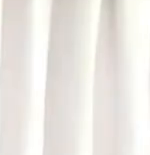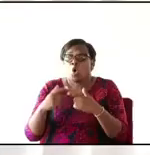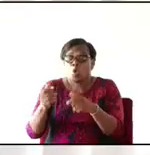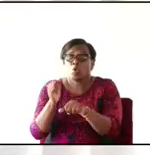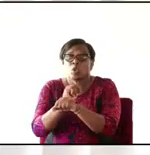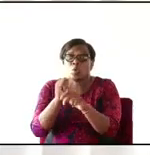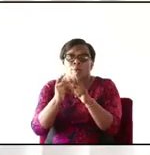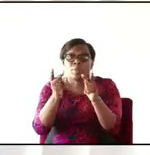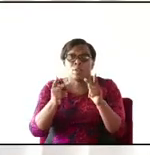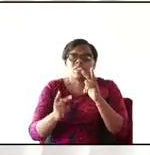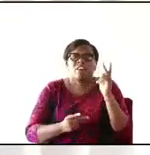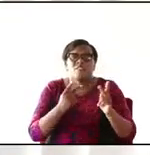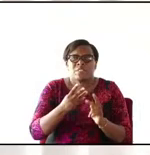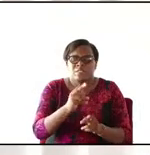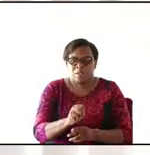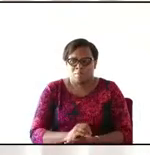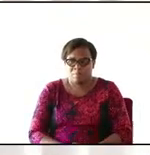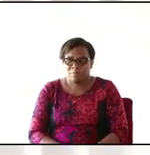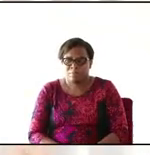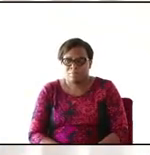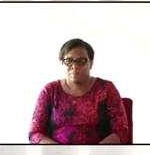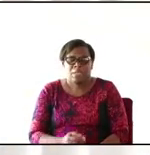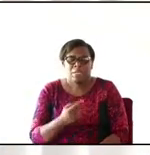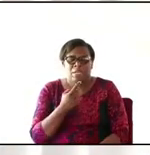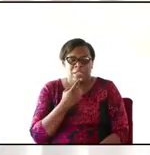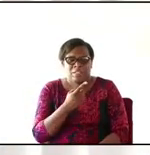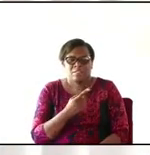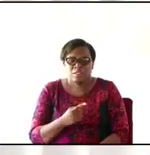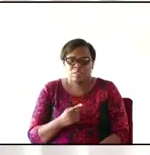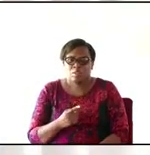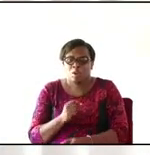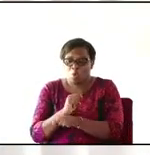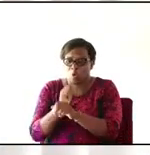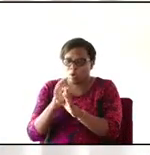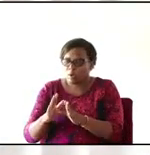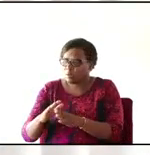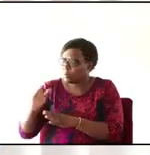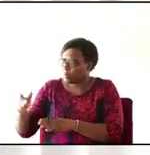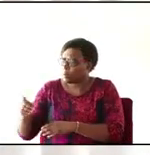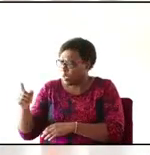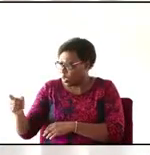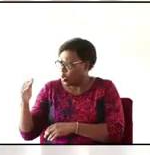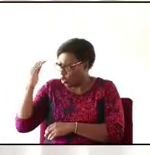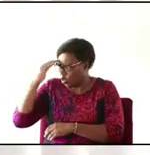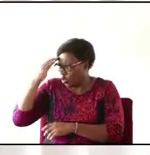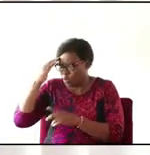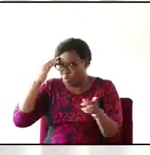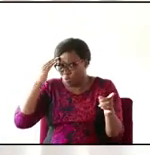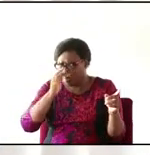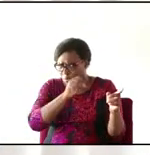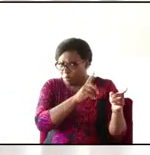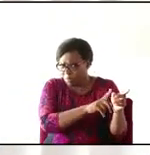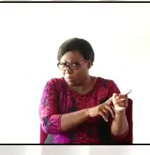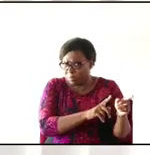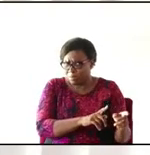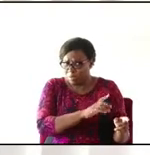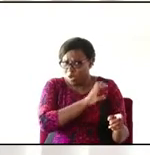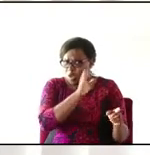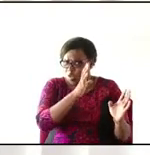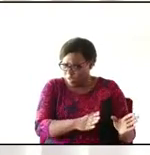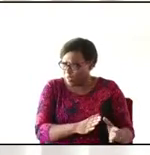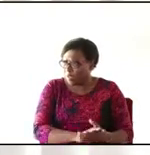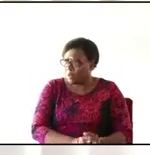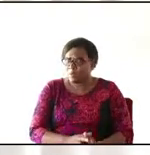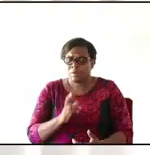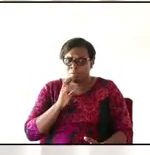them, and I will say to their co-workers, "Are you aware that so-and-so is a Christian?"